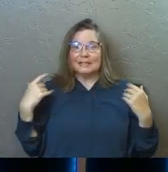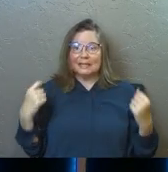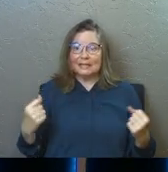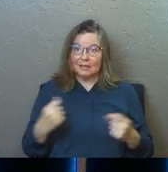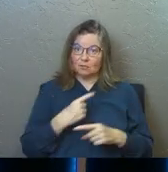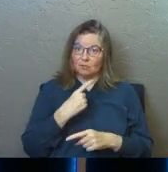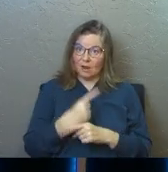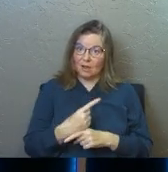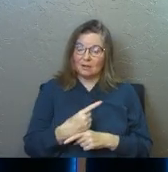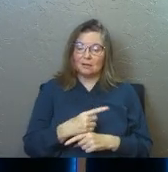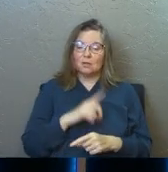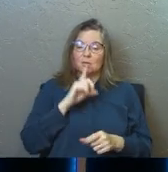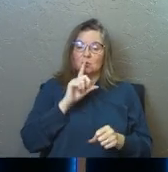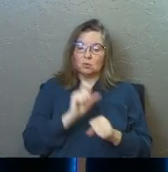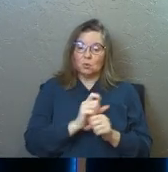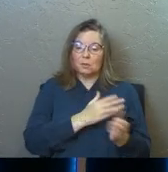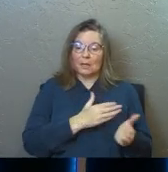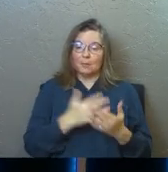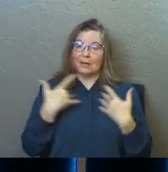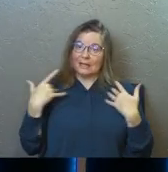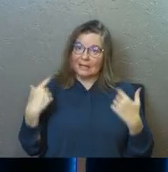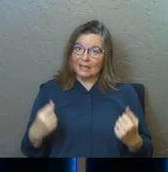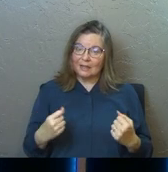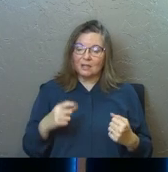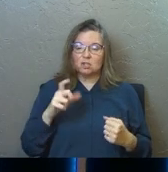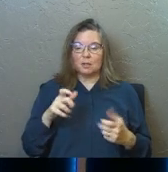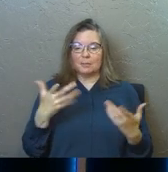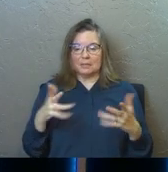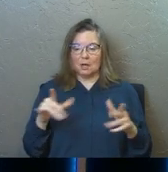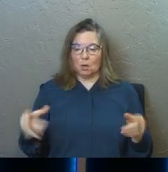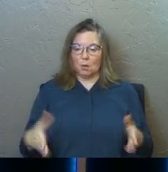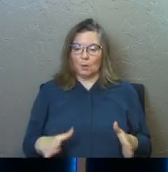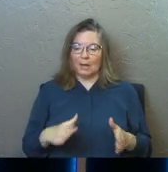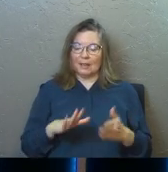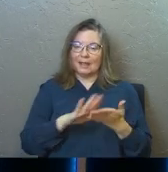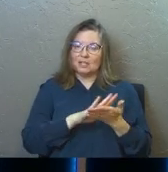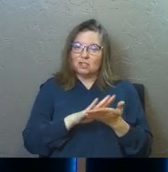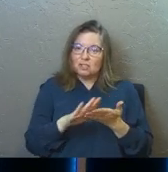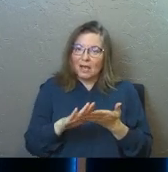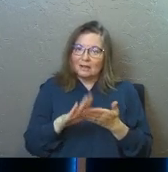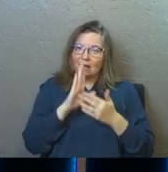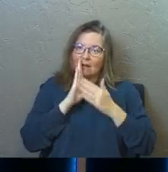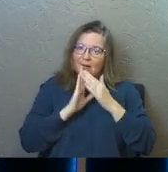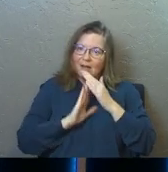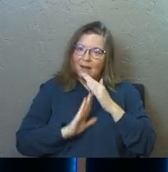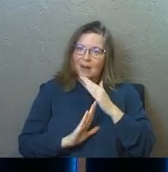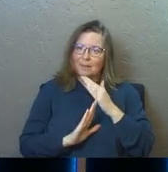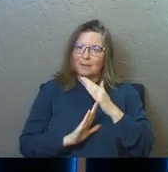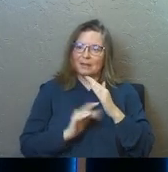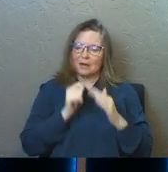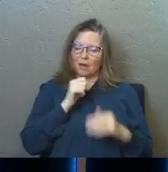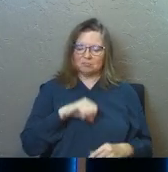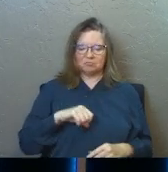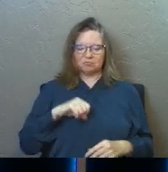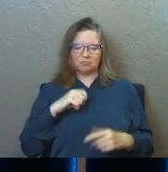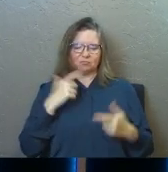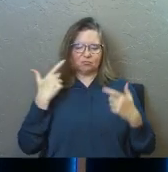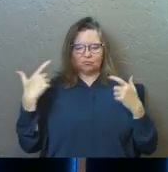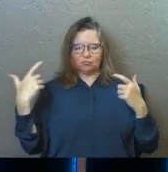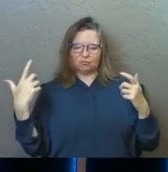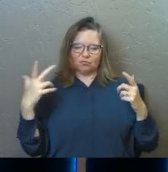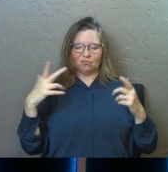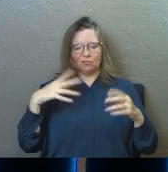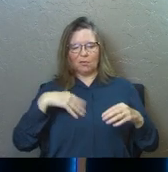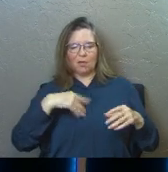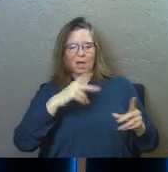healing, right? The truth can bring healing, and it should be done in a way that is gentle and it's humble. It's not to boast one other